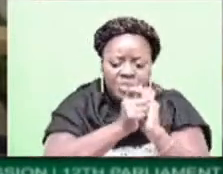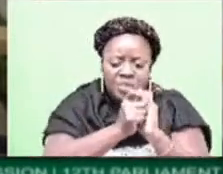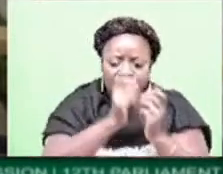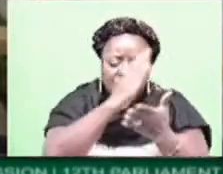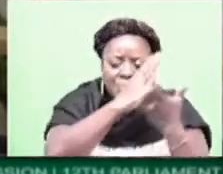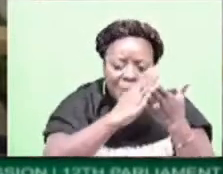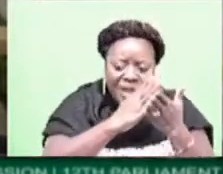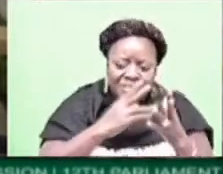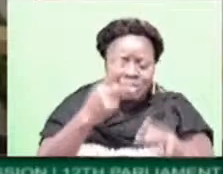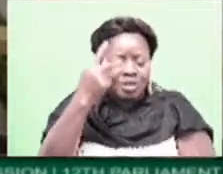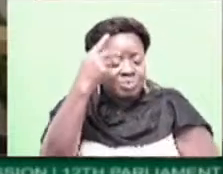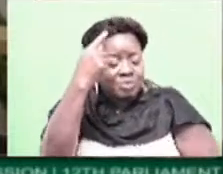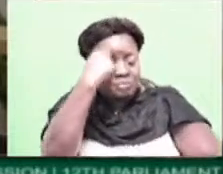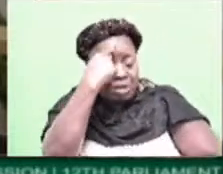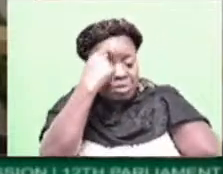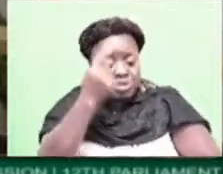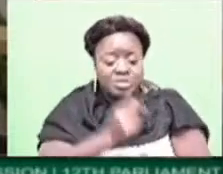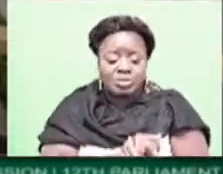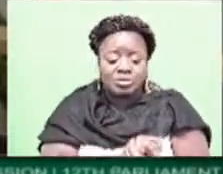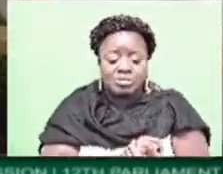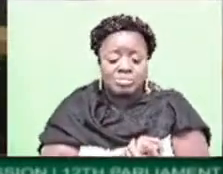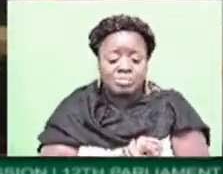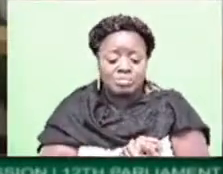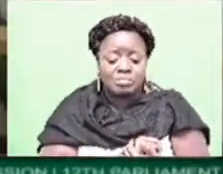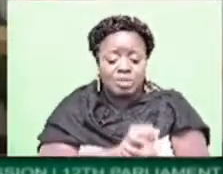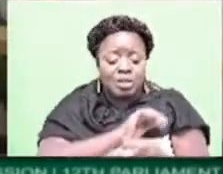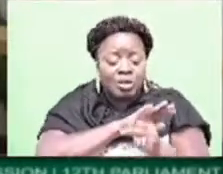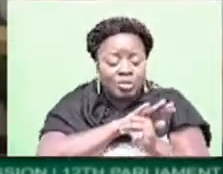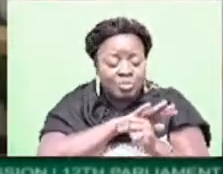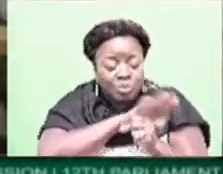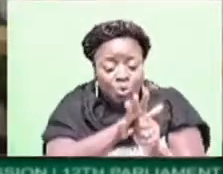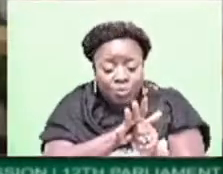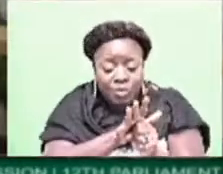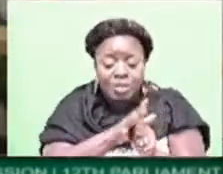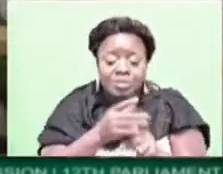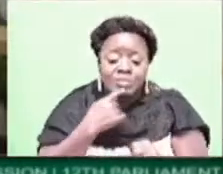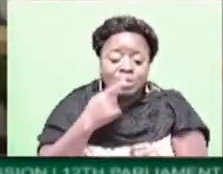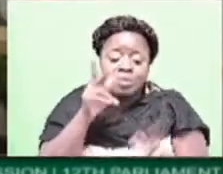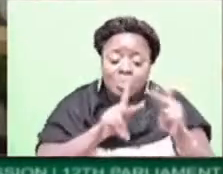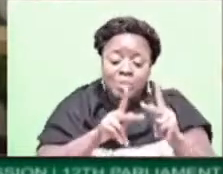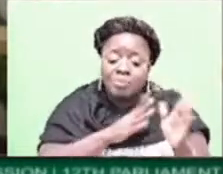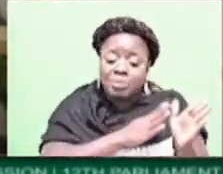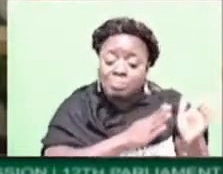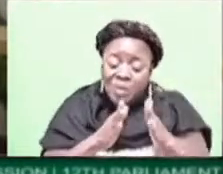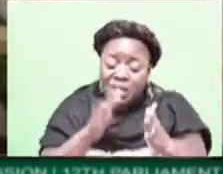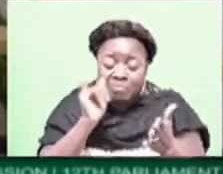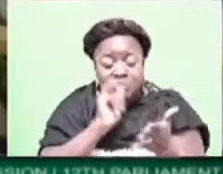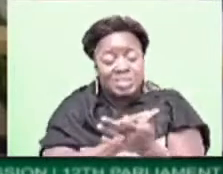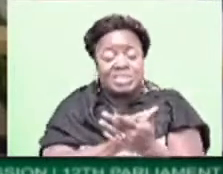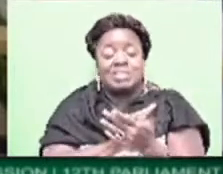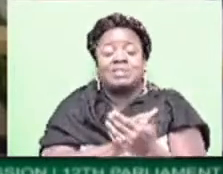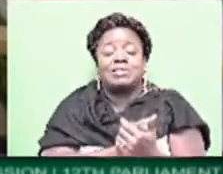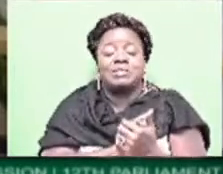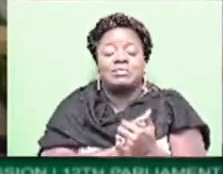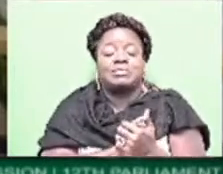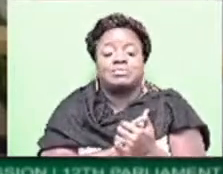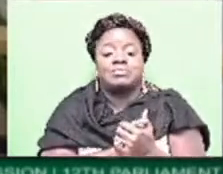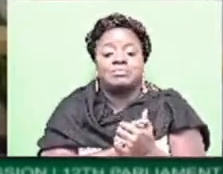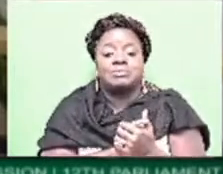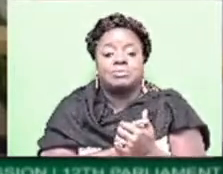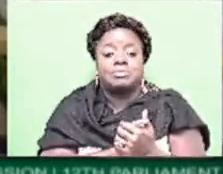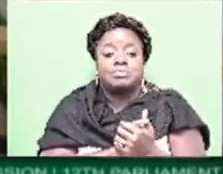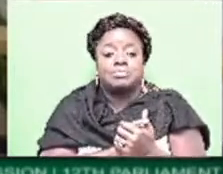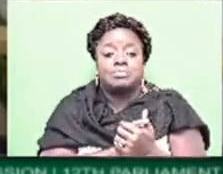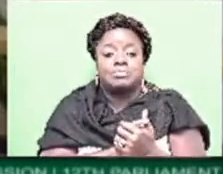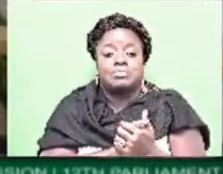therefore the mechanisms that would have to be put in place in terms of addressing the serious concerns, the health challenges, will have